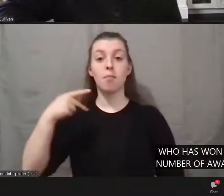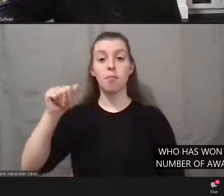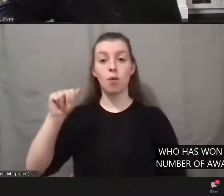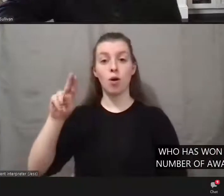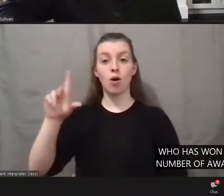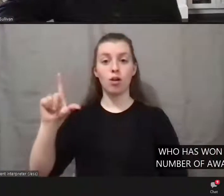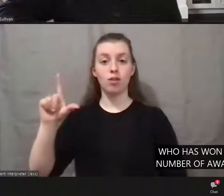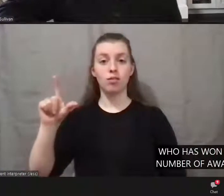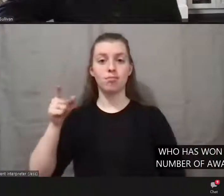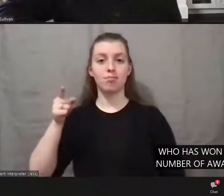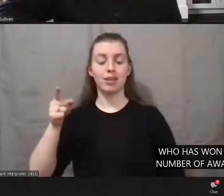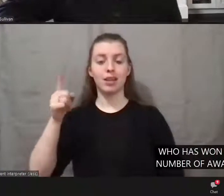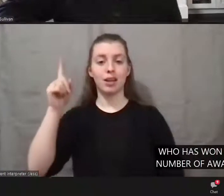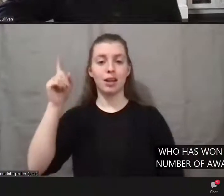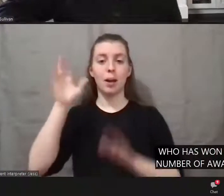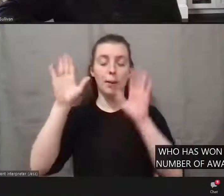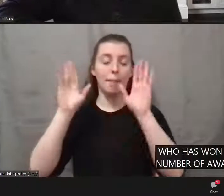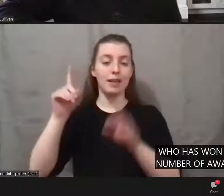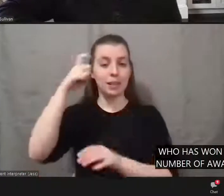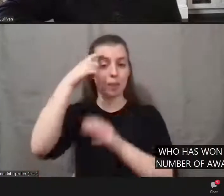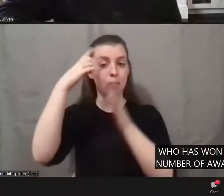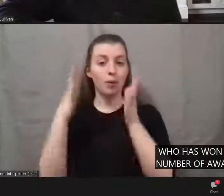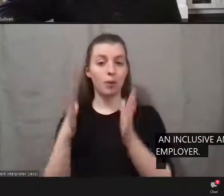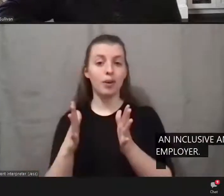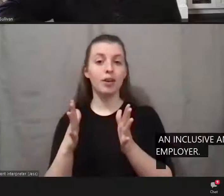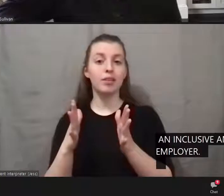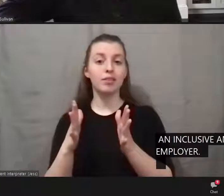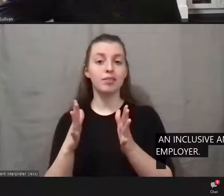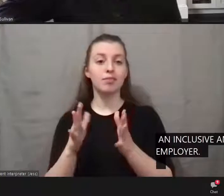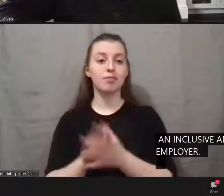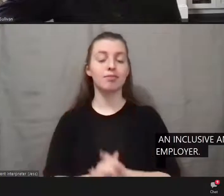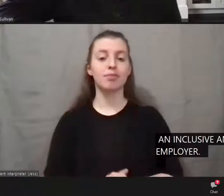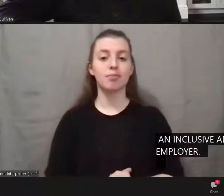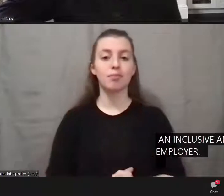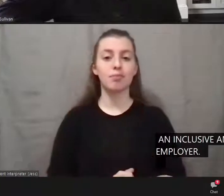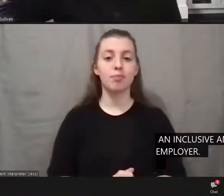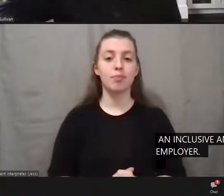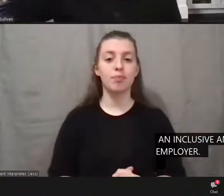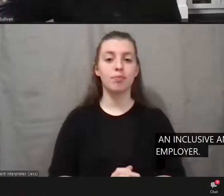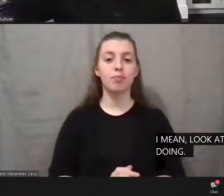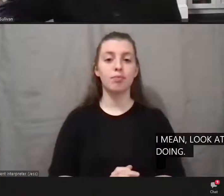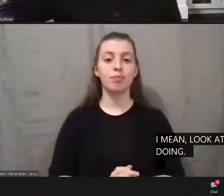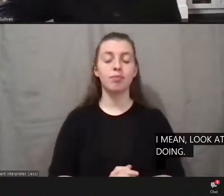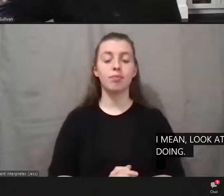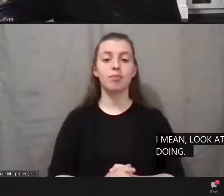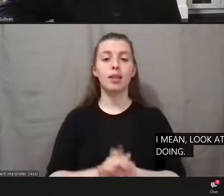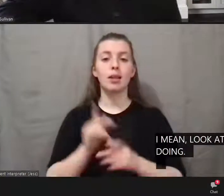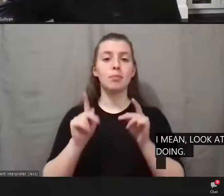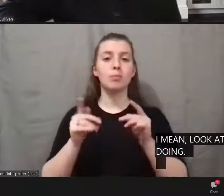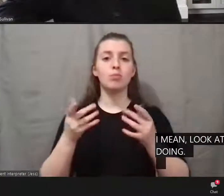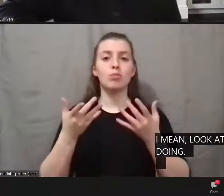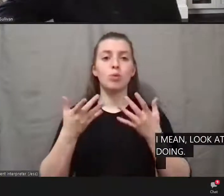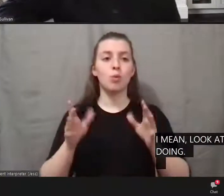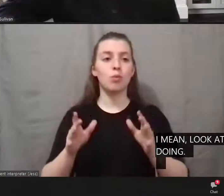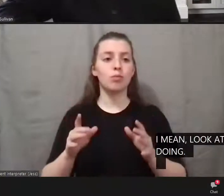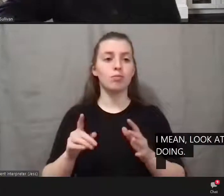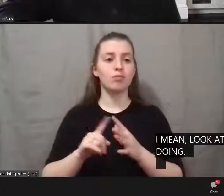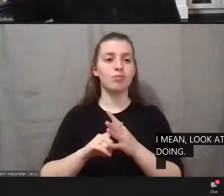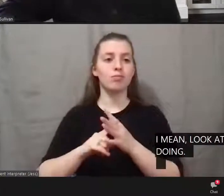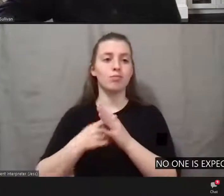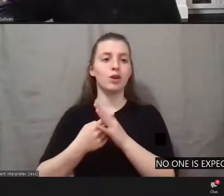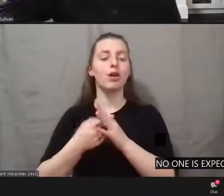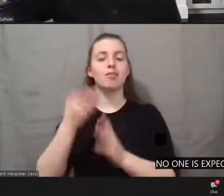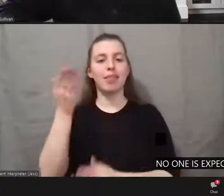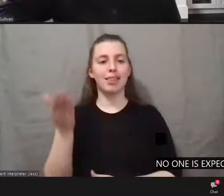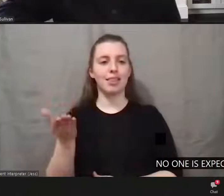But just look at what other people are doing. No one's expecting you to reinvent the wheel, but something like that is really simple. It's the same as how you'll